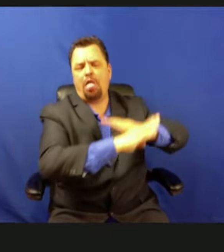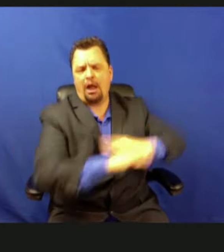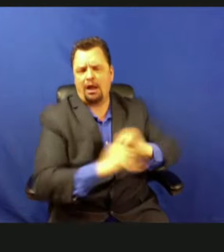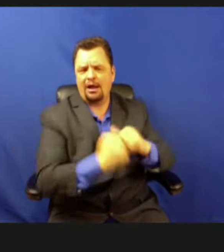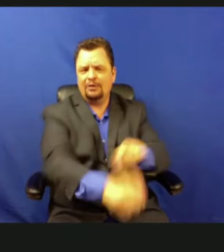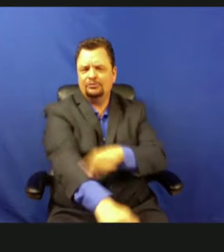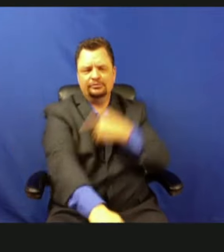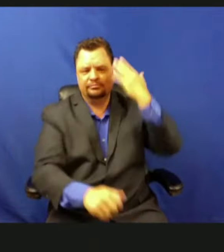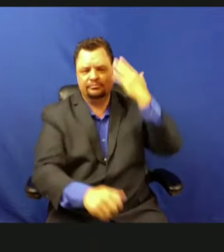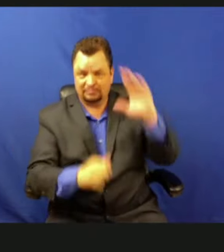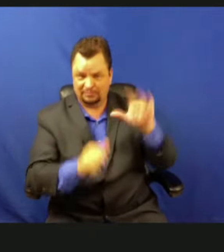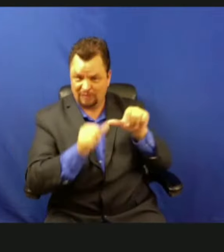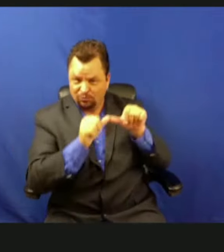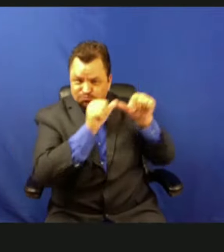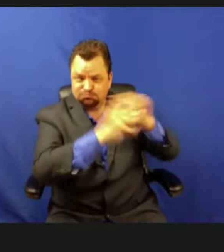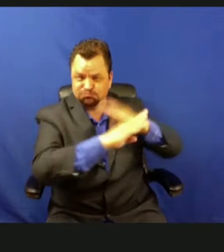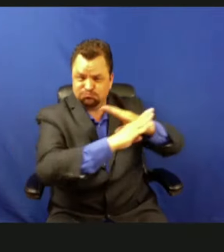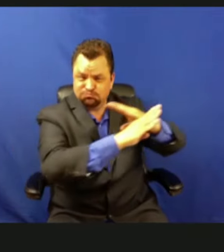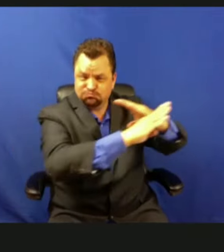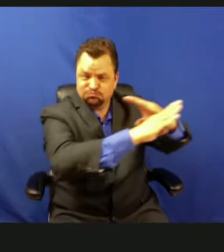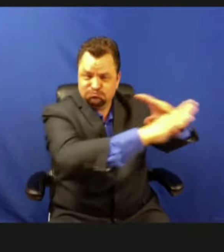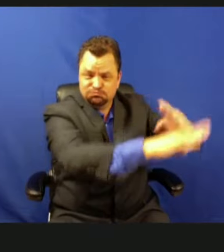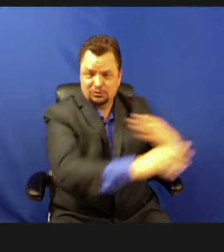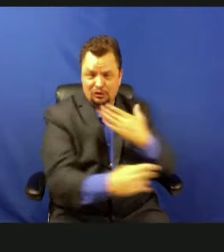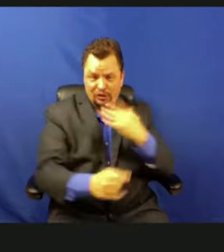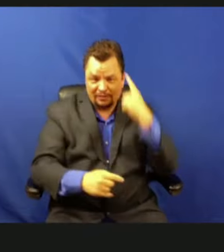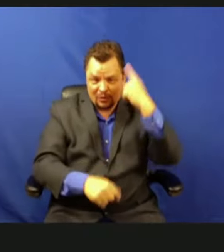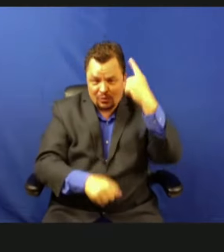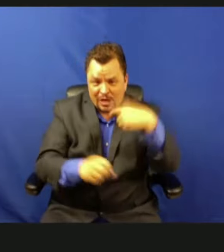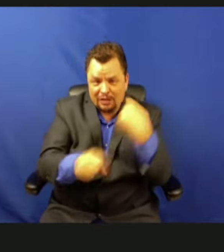years. There's simply no data on that because the virus hasn't been around long enough.